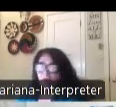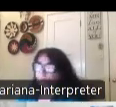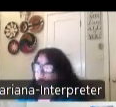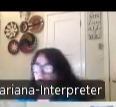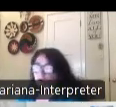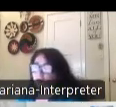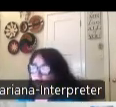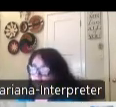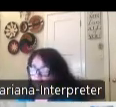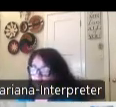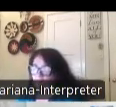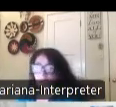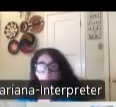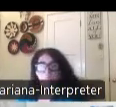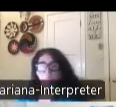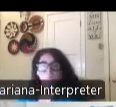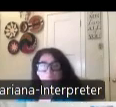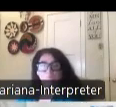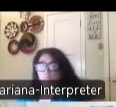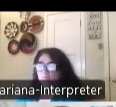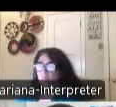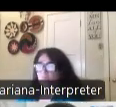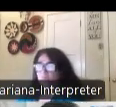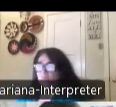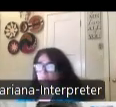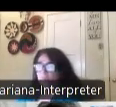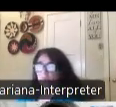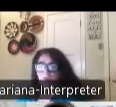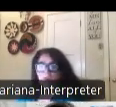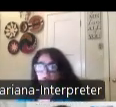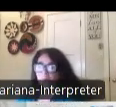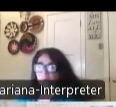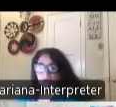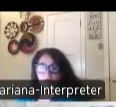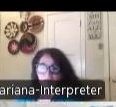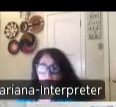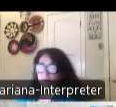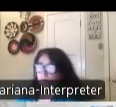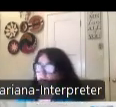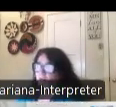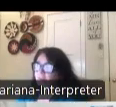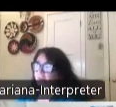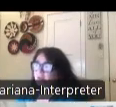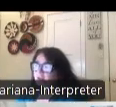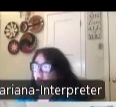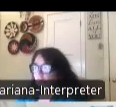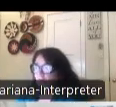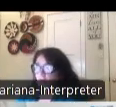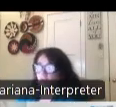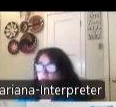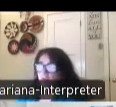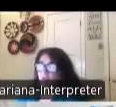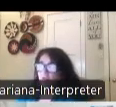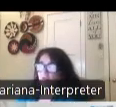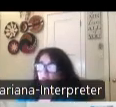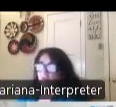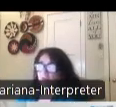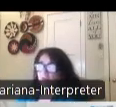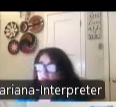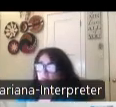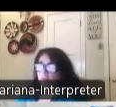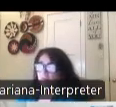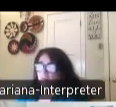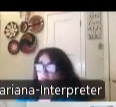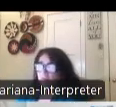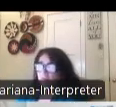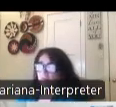it's not to make folks uncomfortable about the level of wildfire disaster that we've seen, since I know there are probably